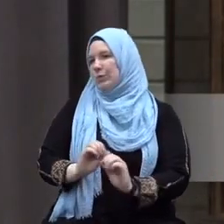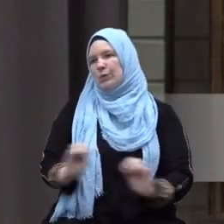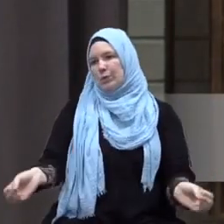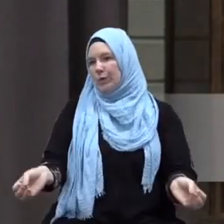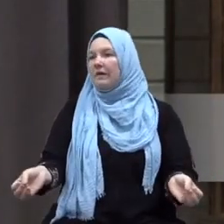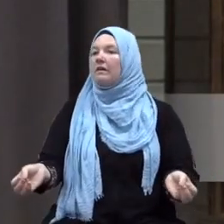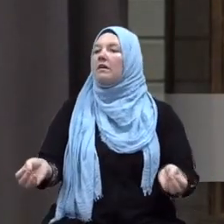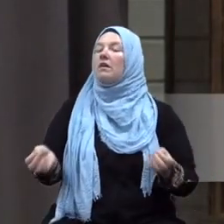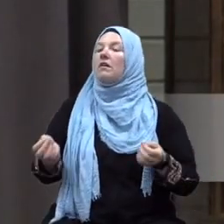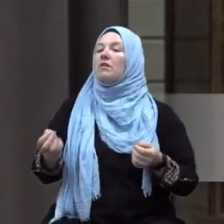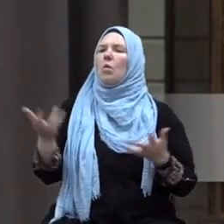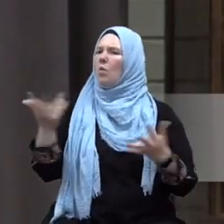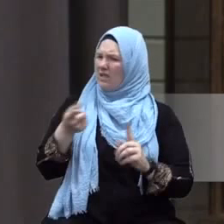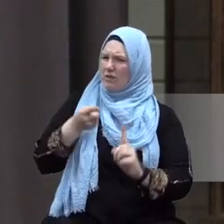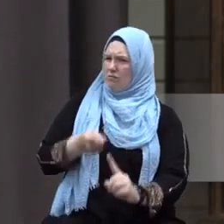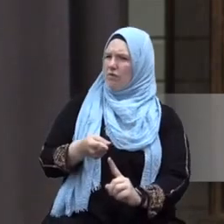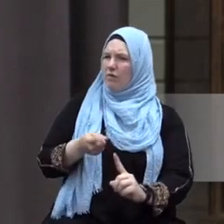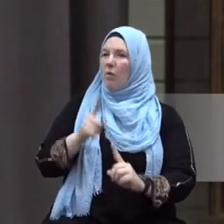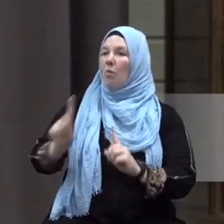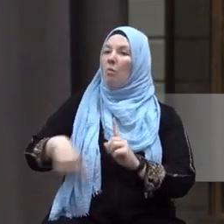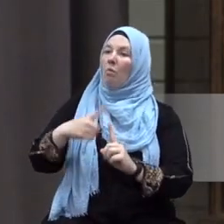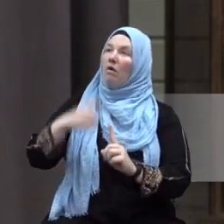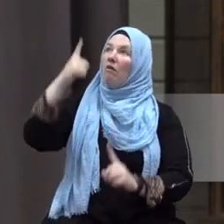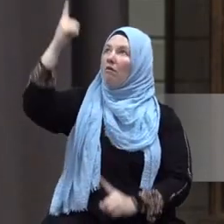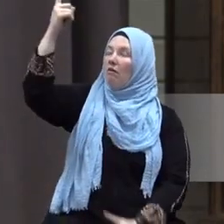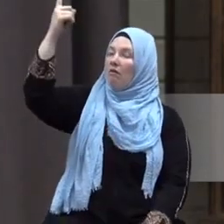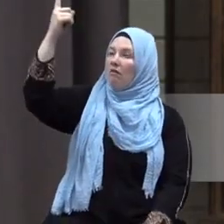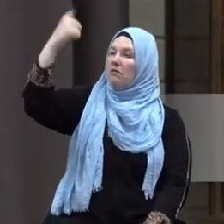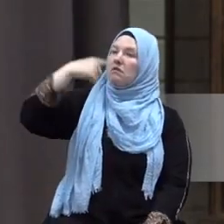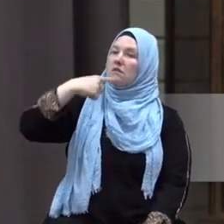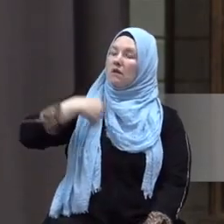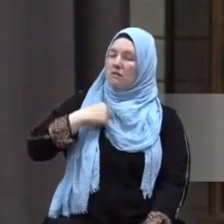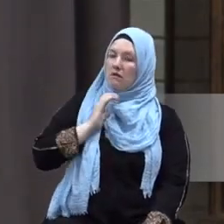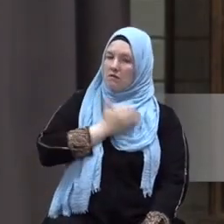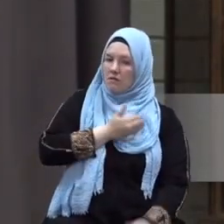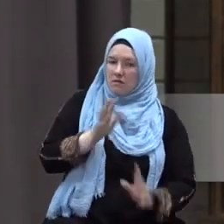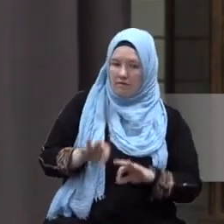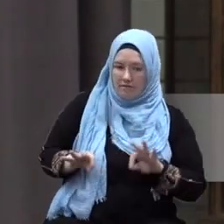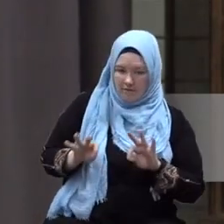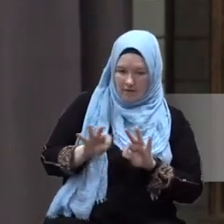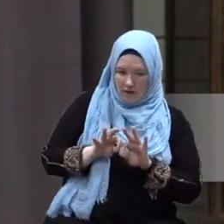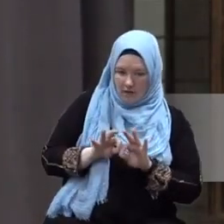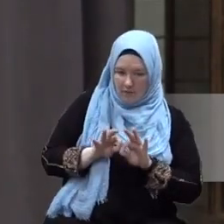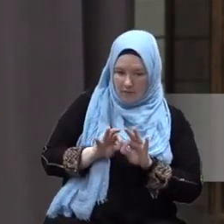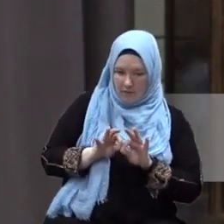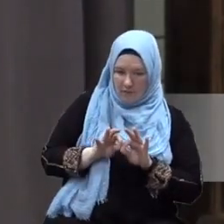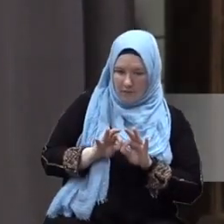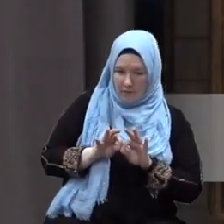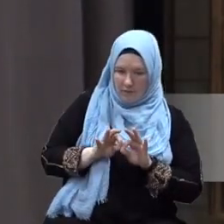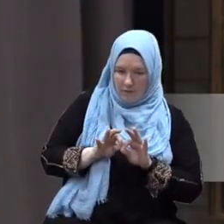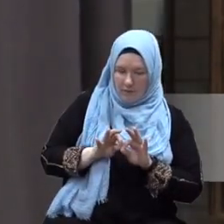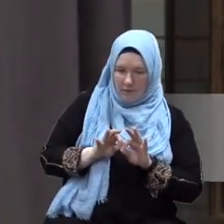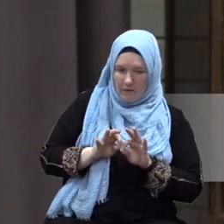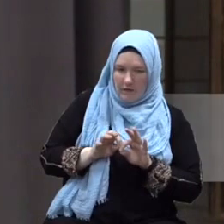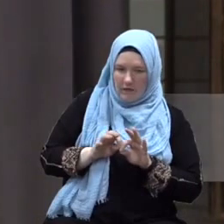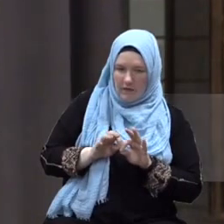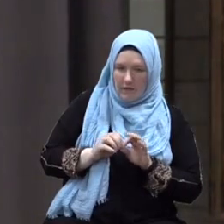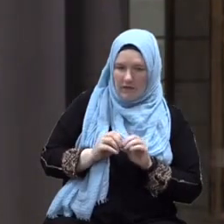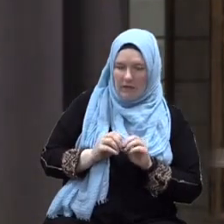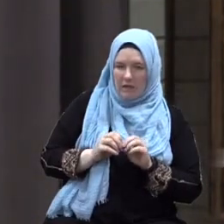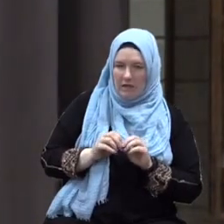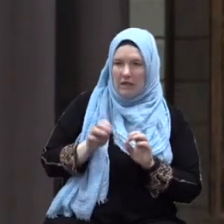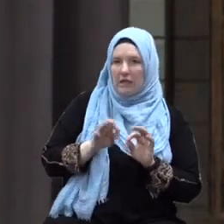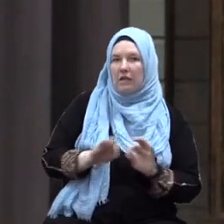The point is, when Allah tells us the value of this life, in contrast to